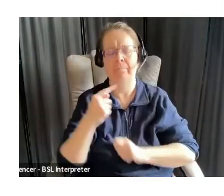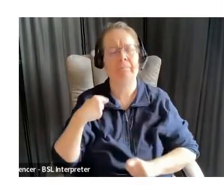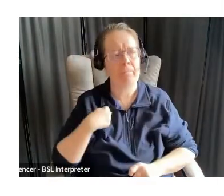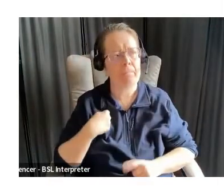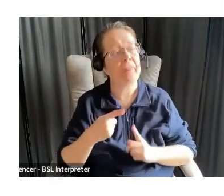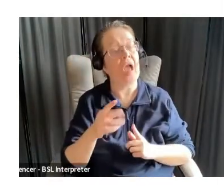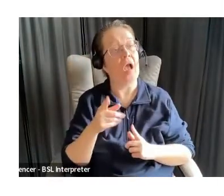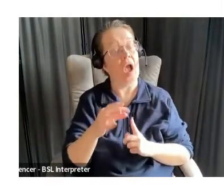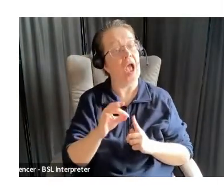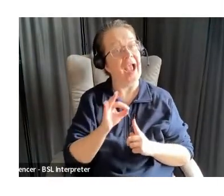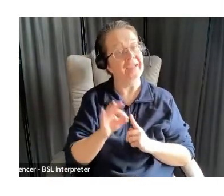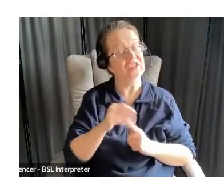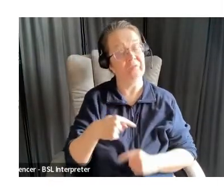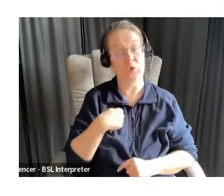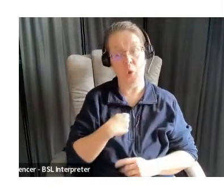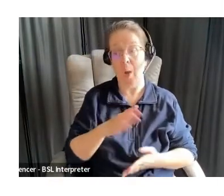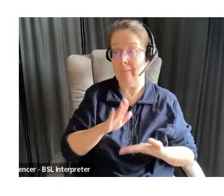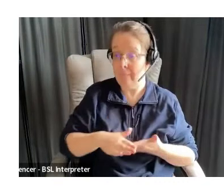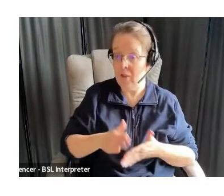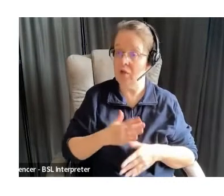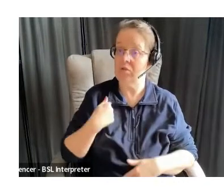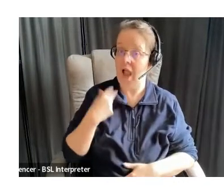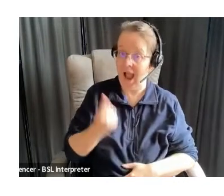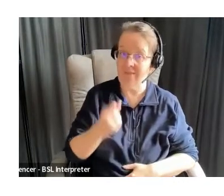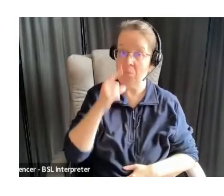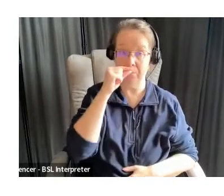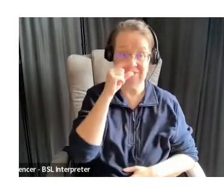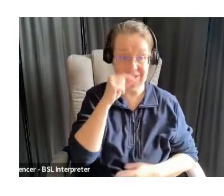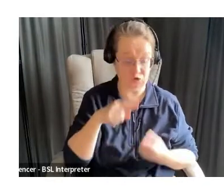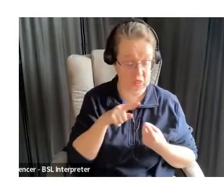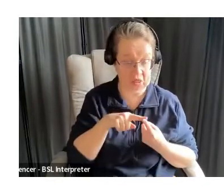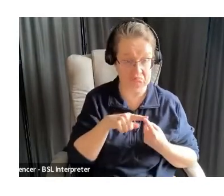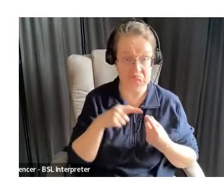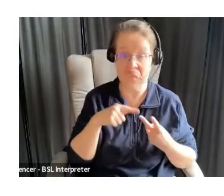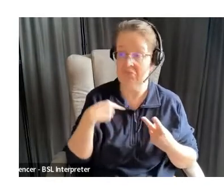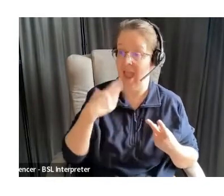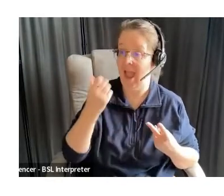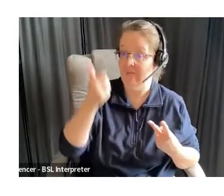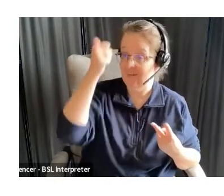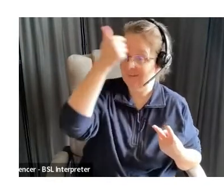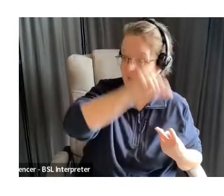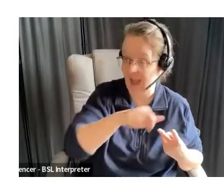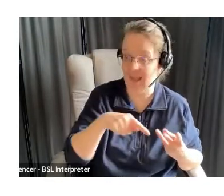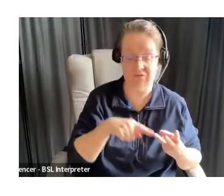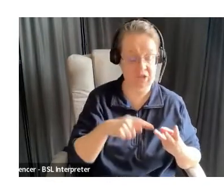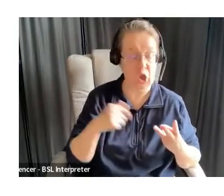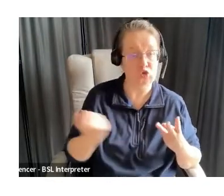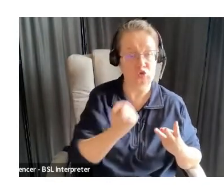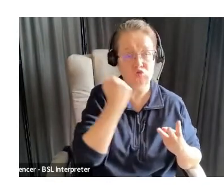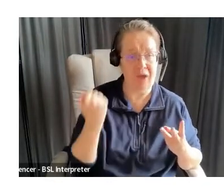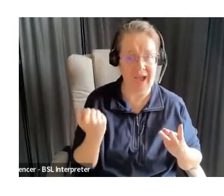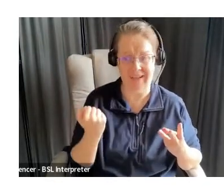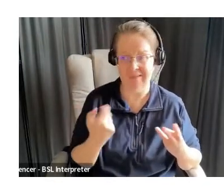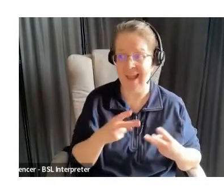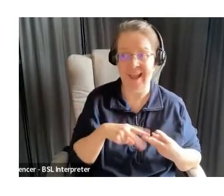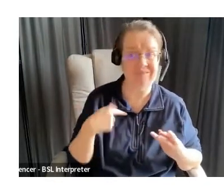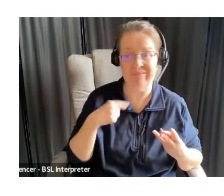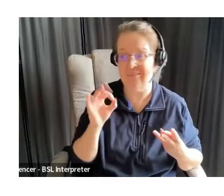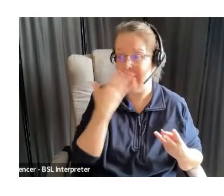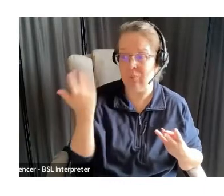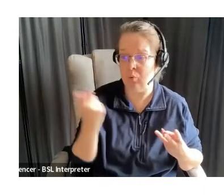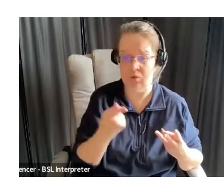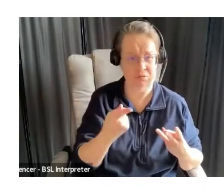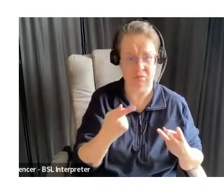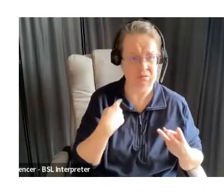been interviewed because I have the potential, the talent, and the strengths. Otherwise, why would I